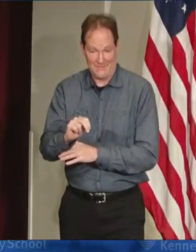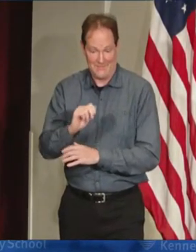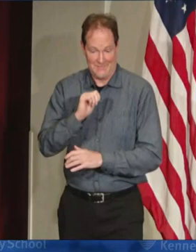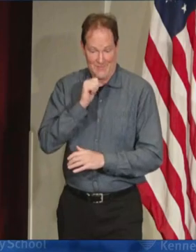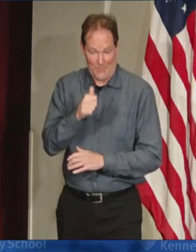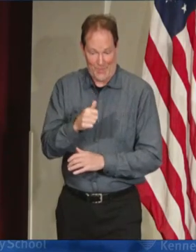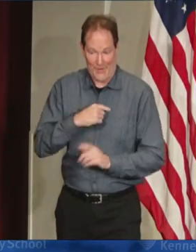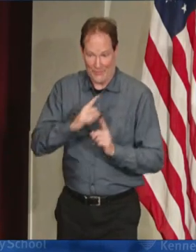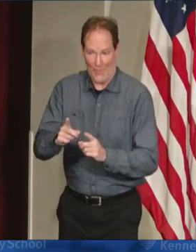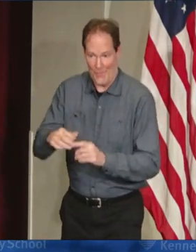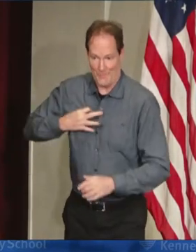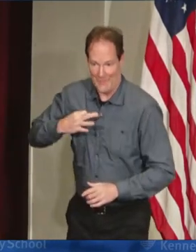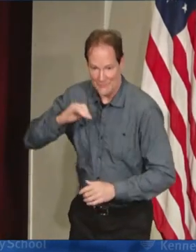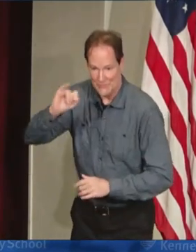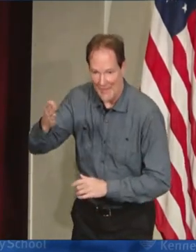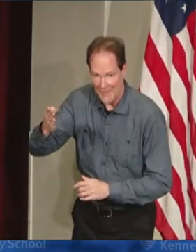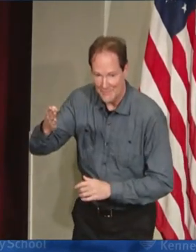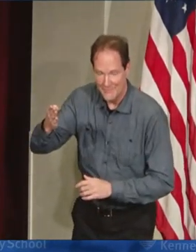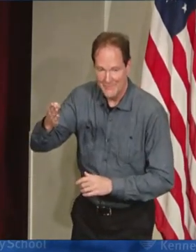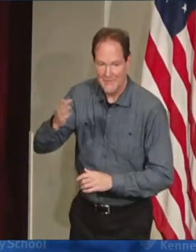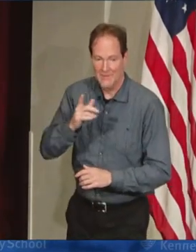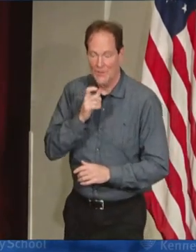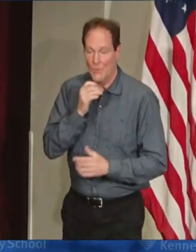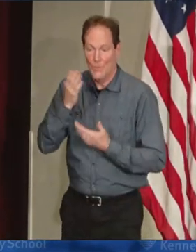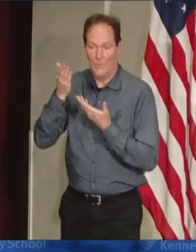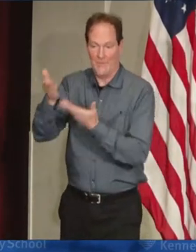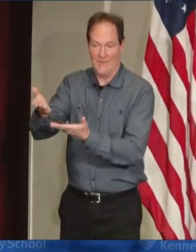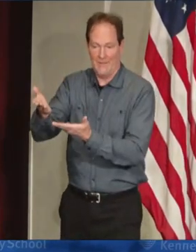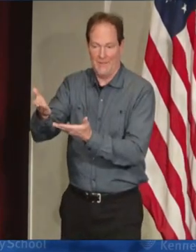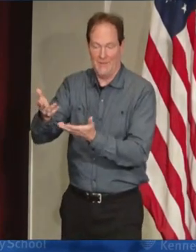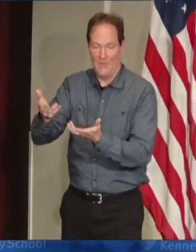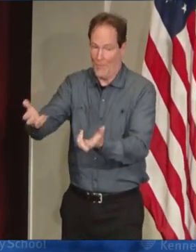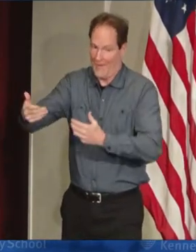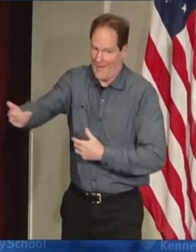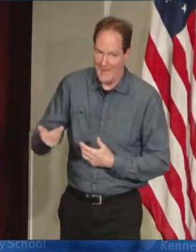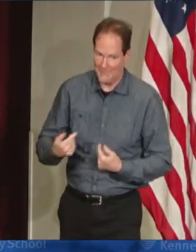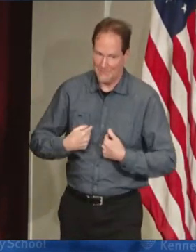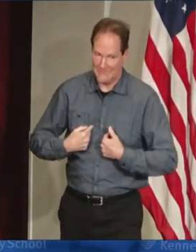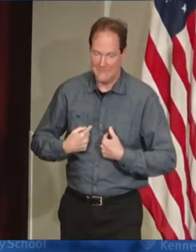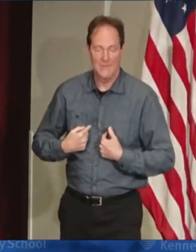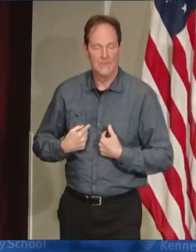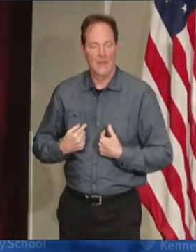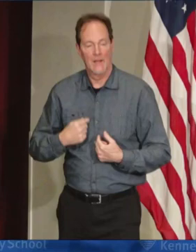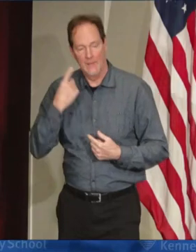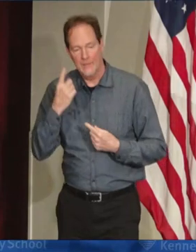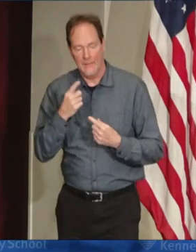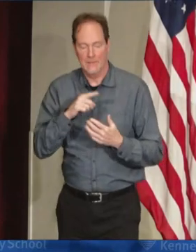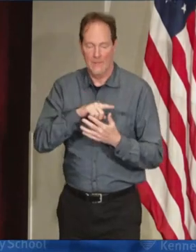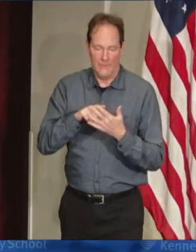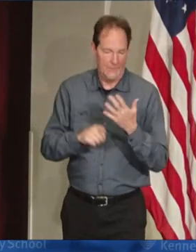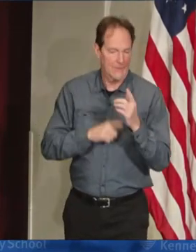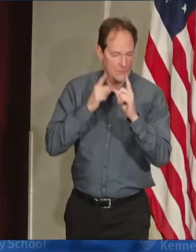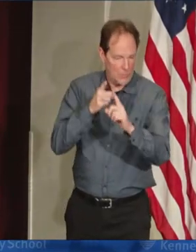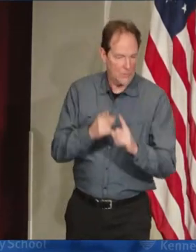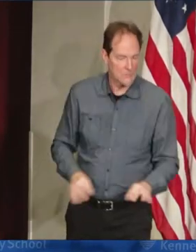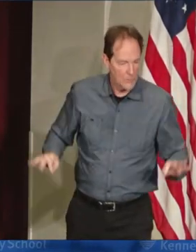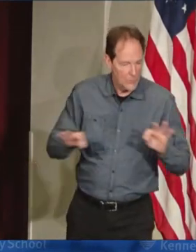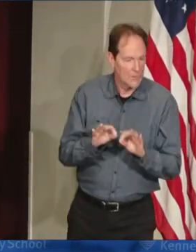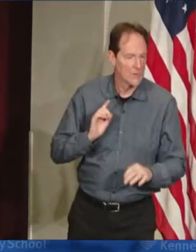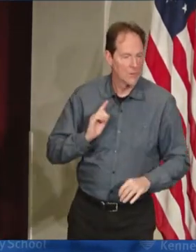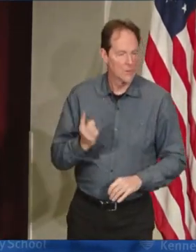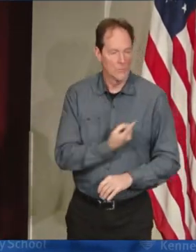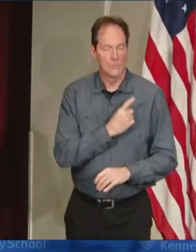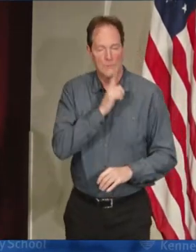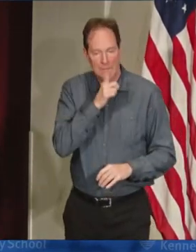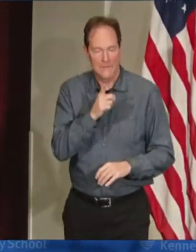disability. Because really, who was going to be there that was wanting to hire you? So I think these points are all important, that we were really, and